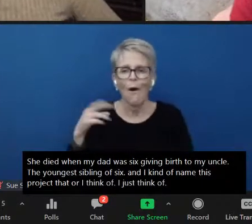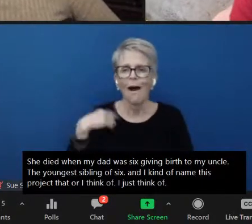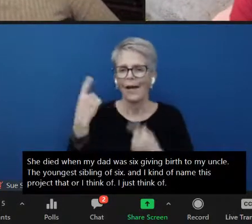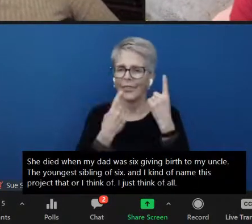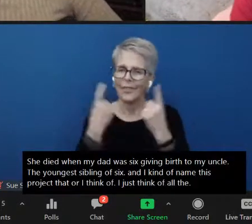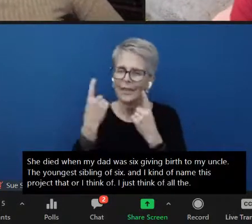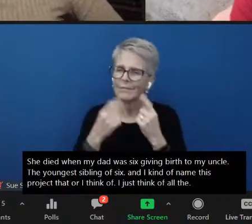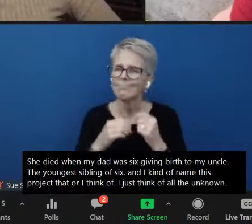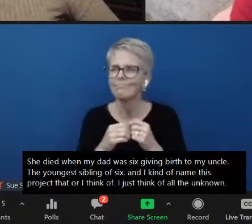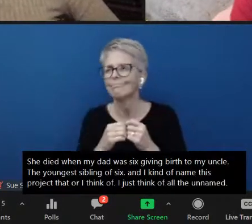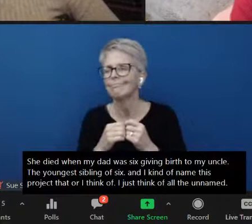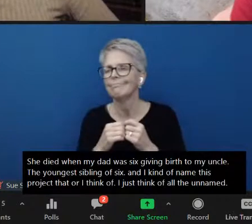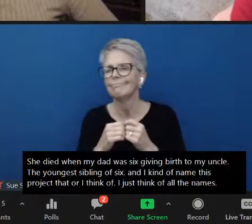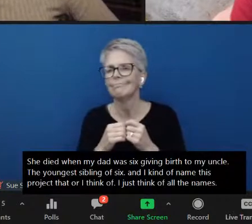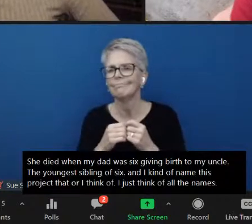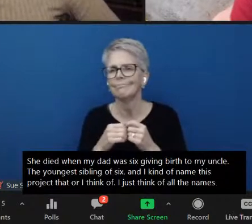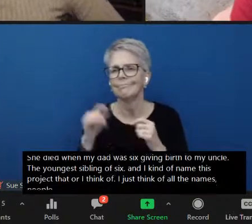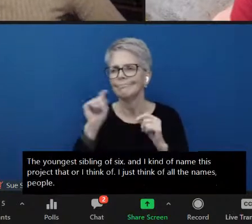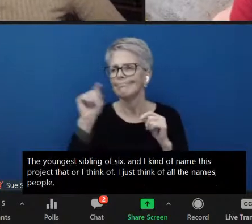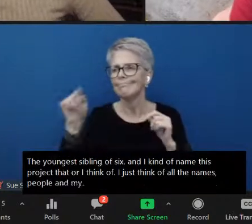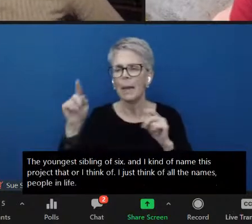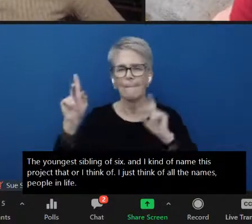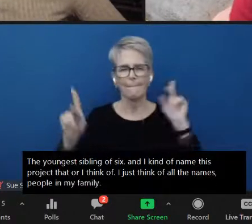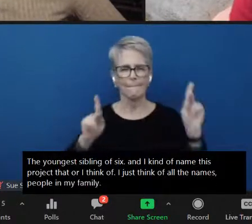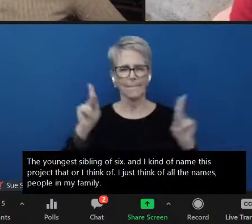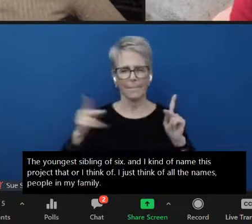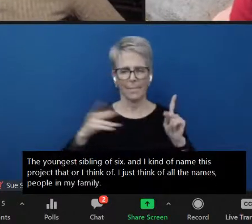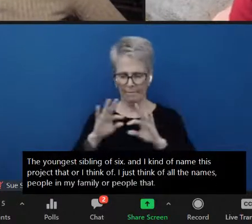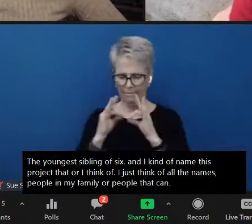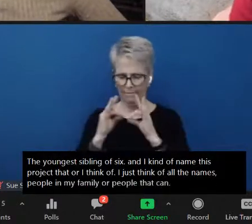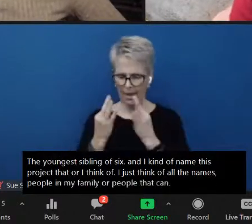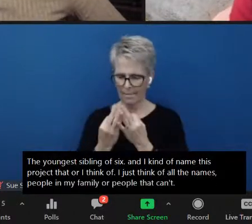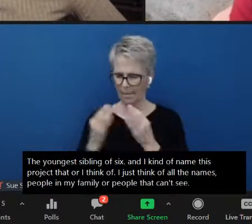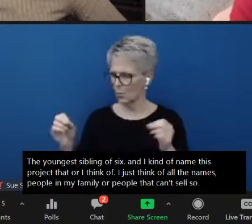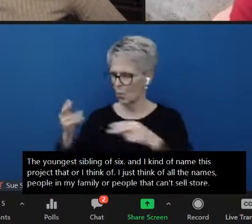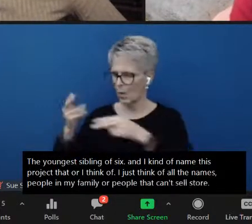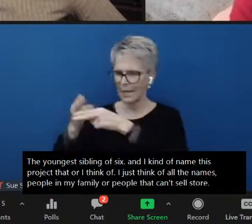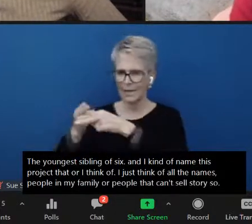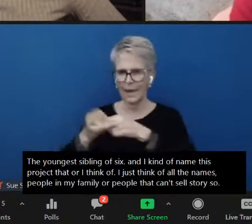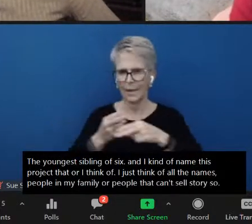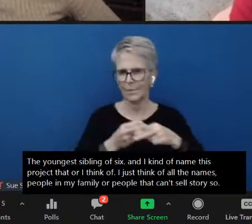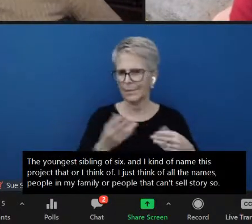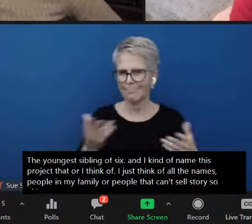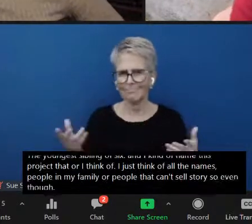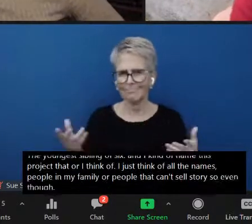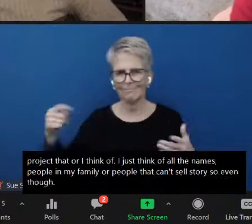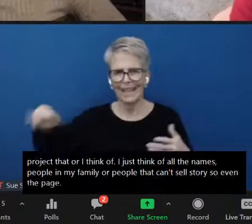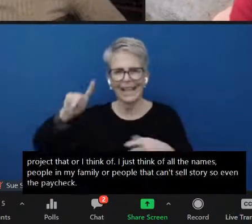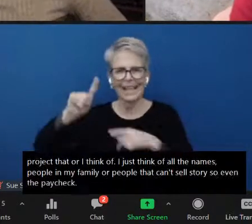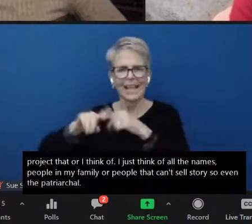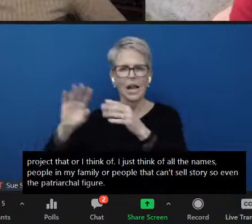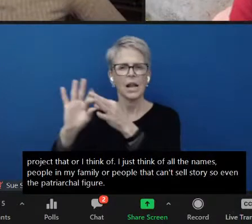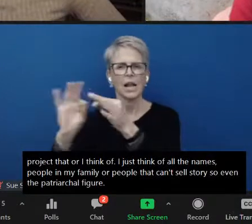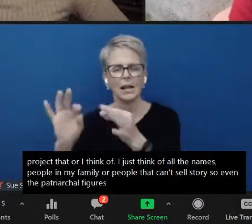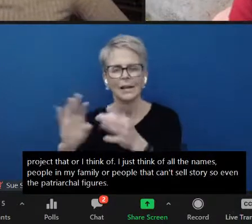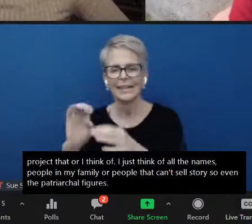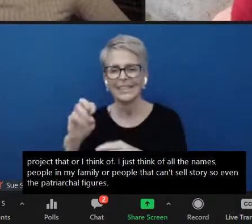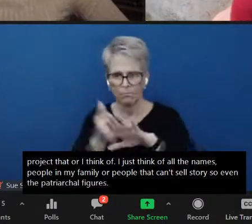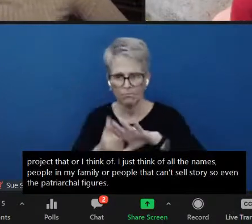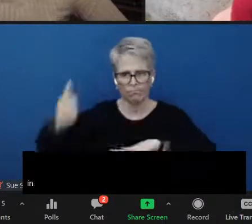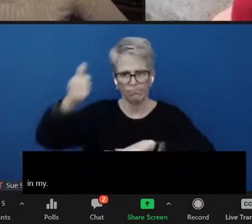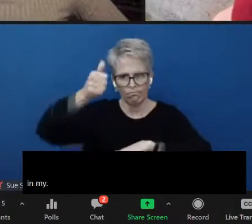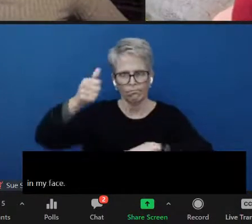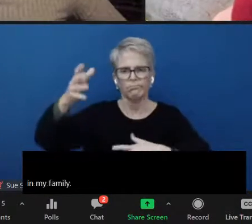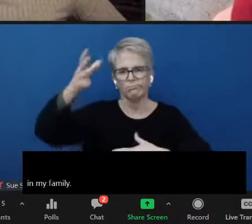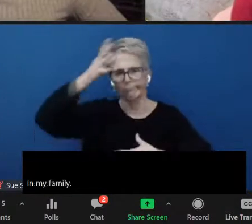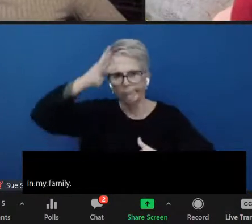I just think of all the unnamed people in my family, or people that can't sell stories. So even the patriarchal figures in